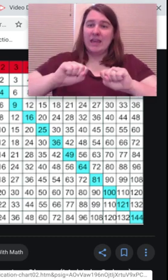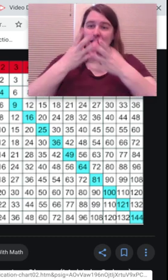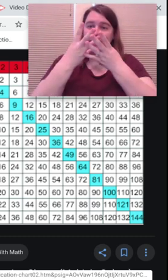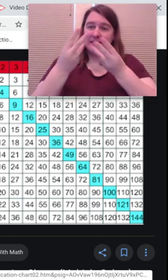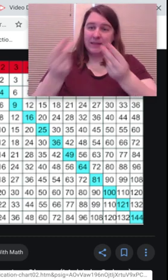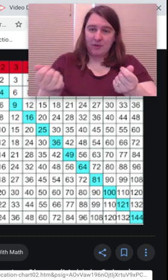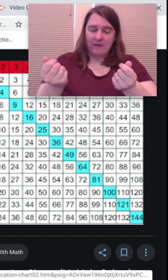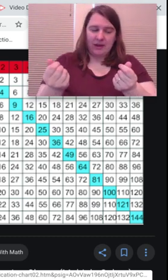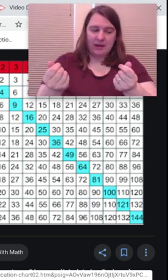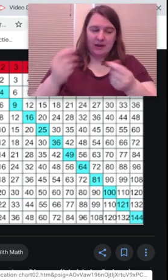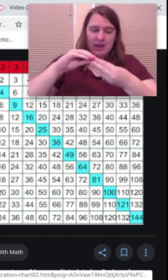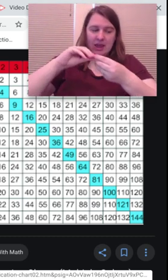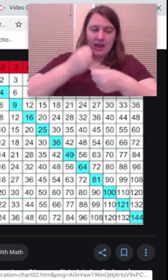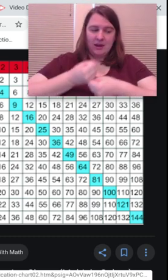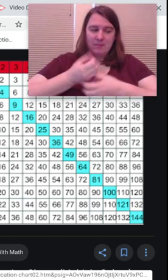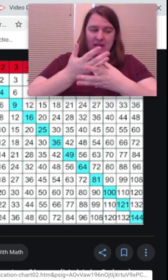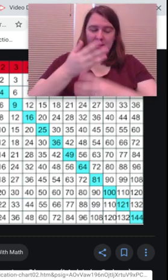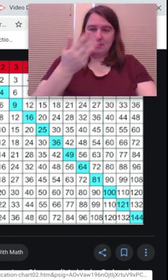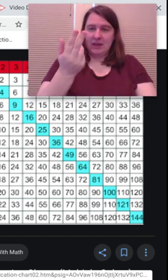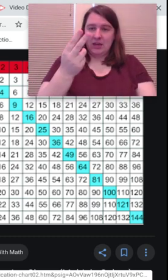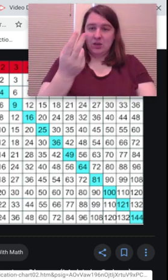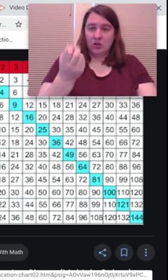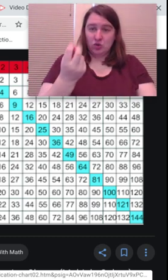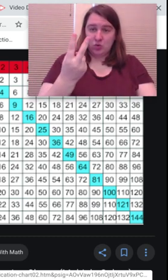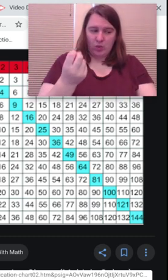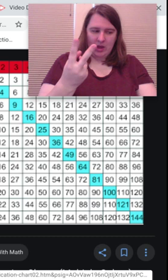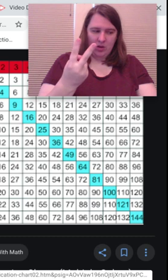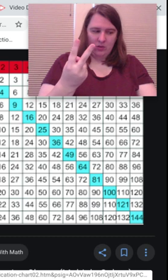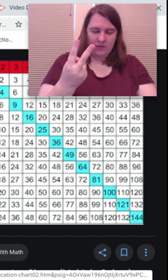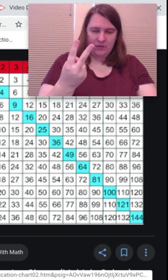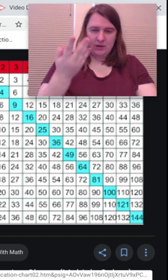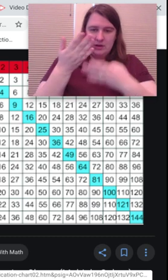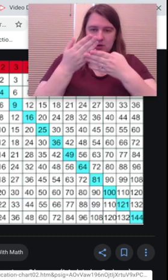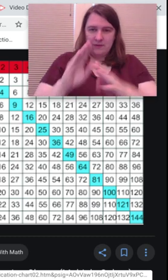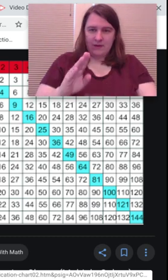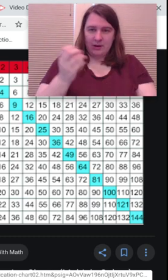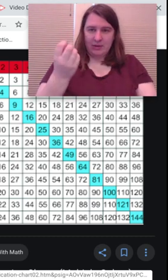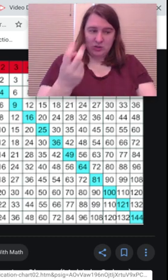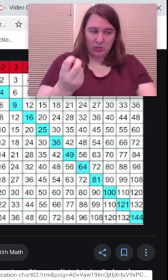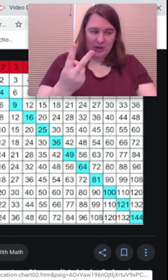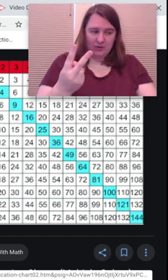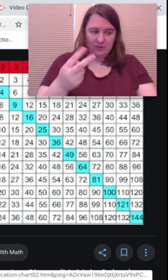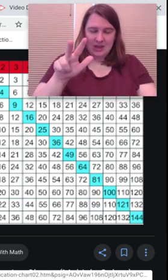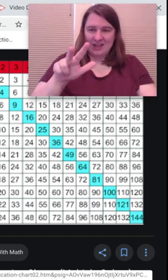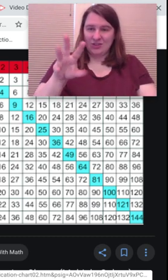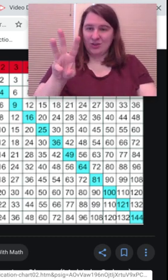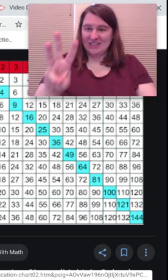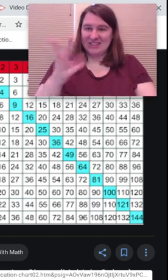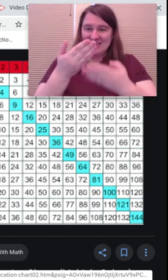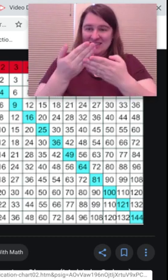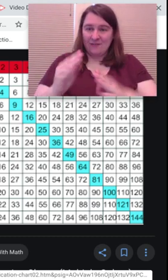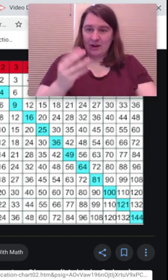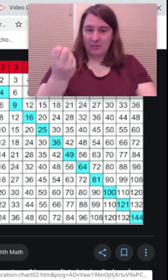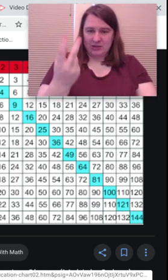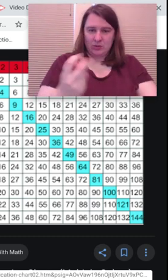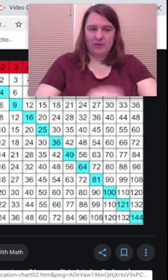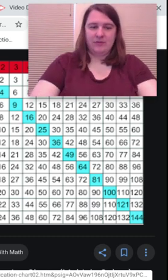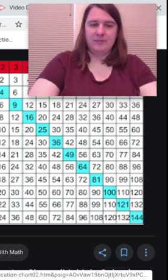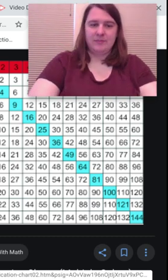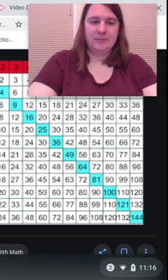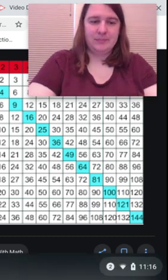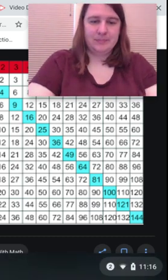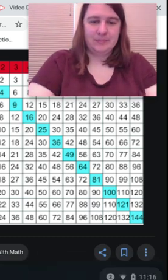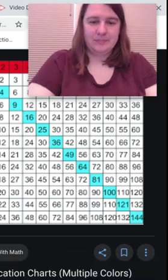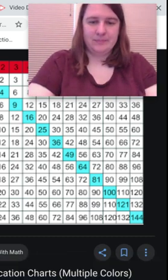So we can simplify it and make it be 12 divided by 12 and 36 divided by